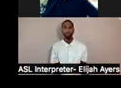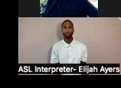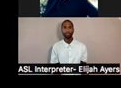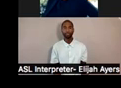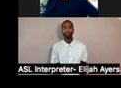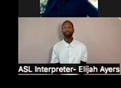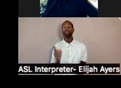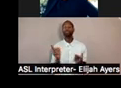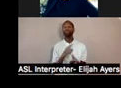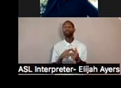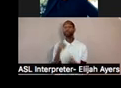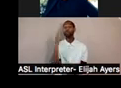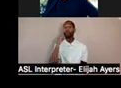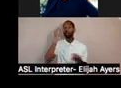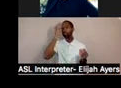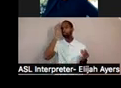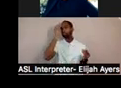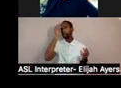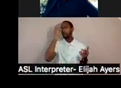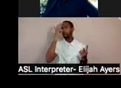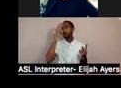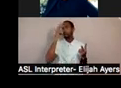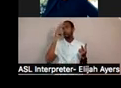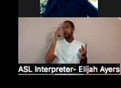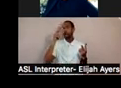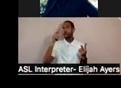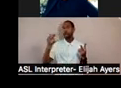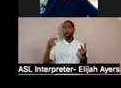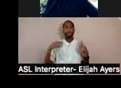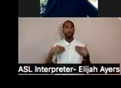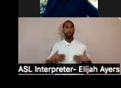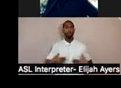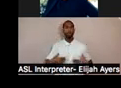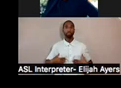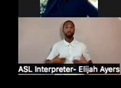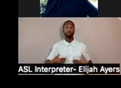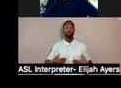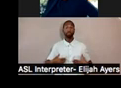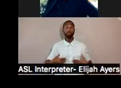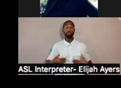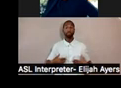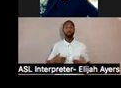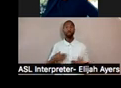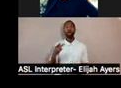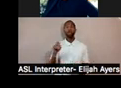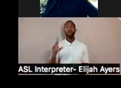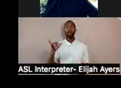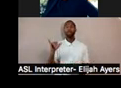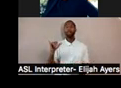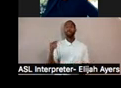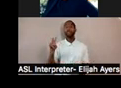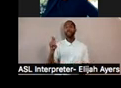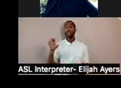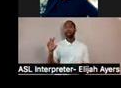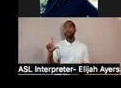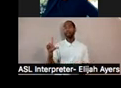And then my brain started to travel into our bodies, right? And polyvagal theory is probably